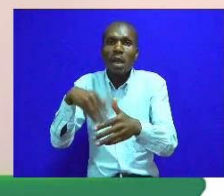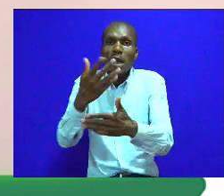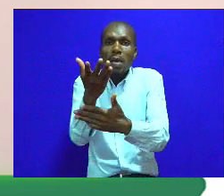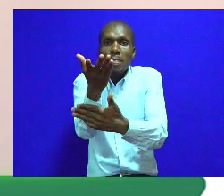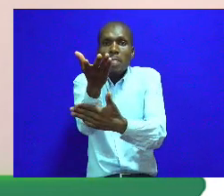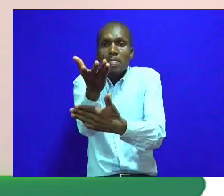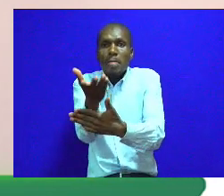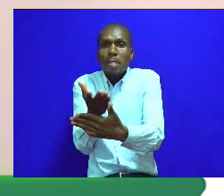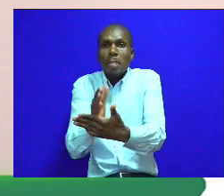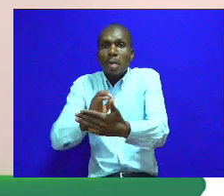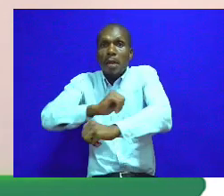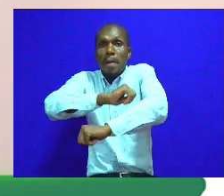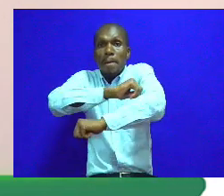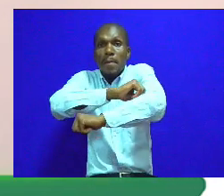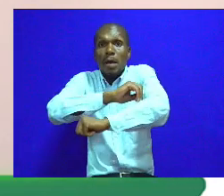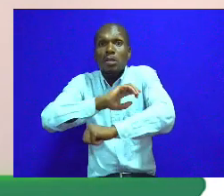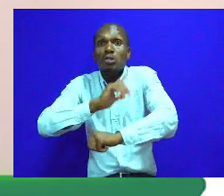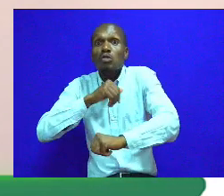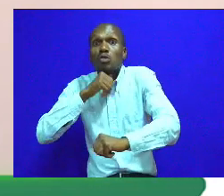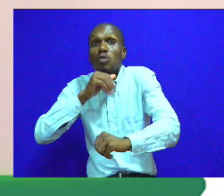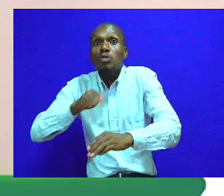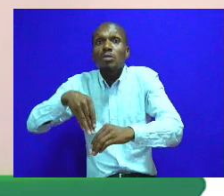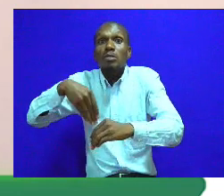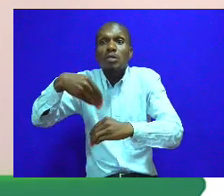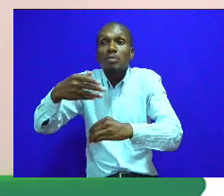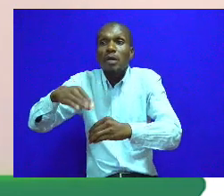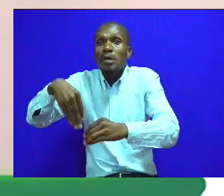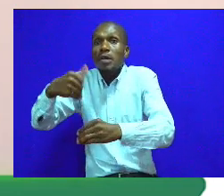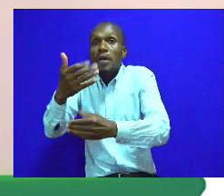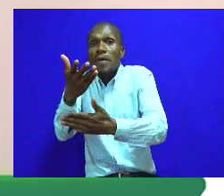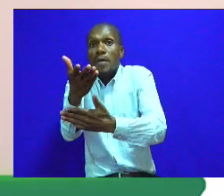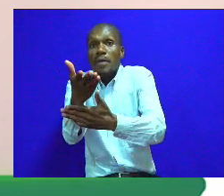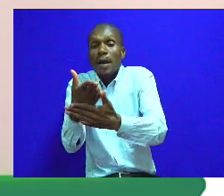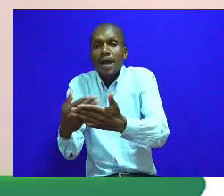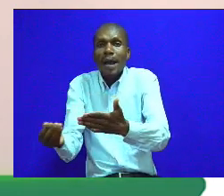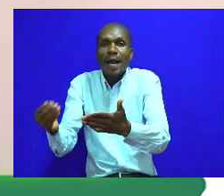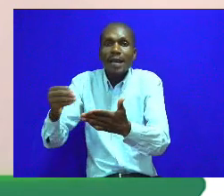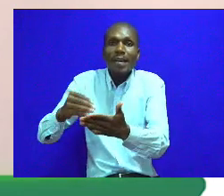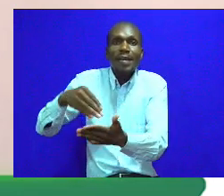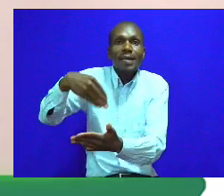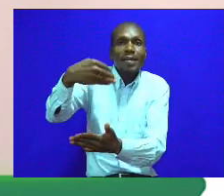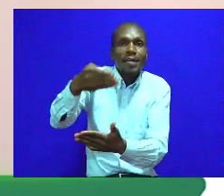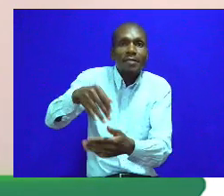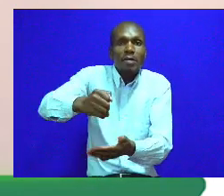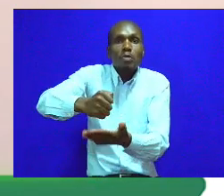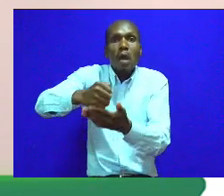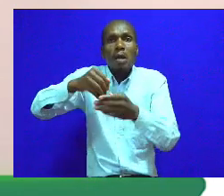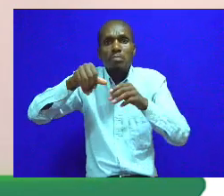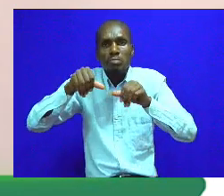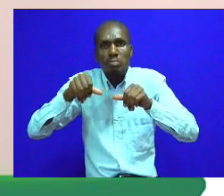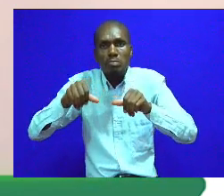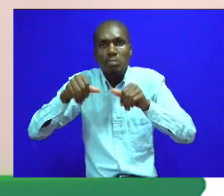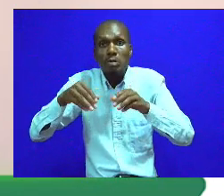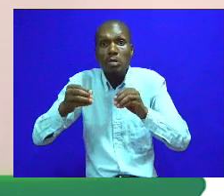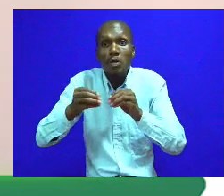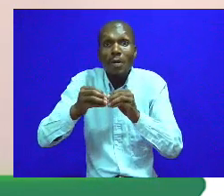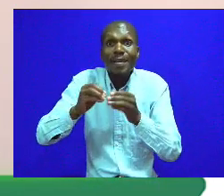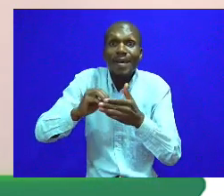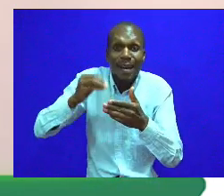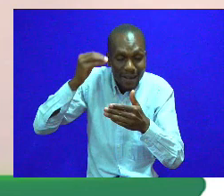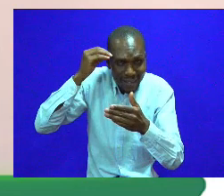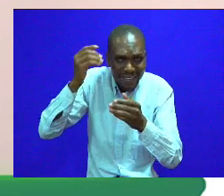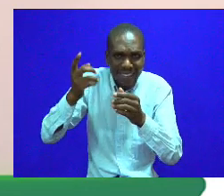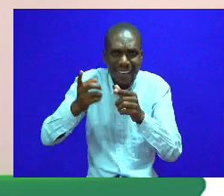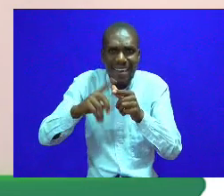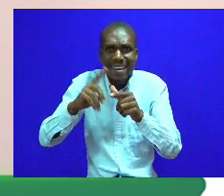bago teba. Abuna balibatanyo rete chibasari nigo balachikonyo ra chibasari chiabo iloko bakonya kwe gendere ya nama somabo. Nane niko